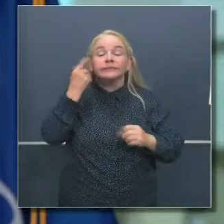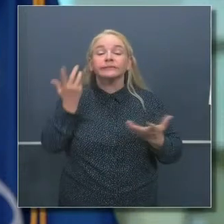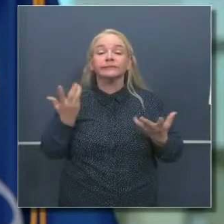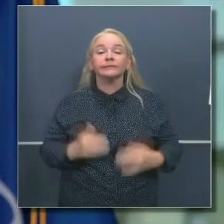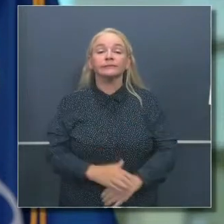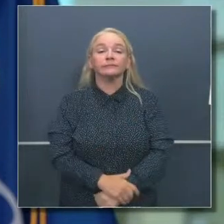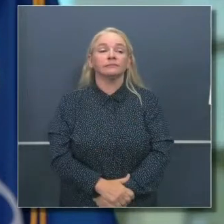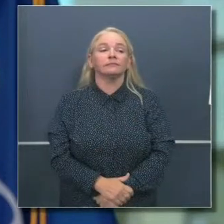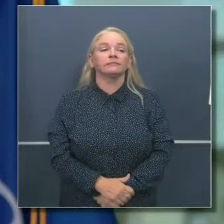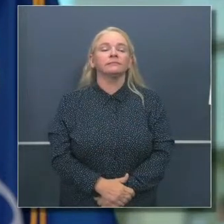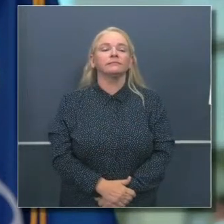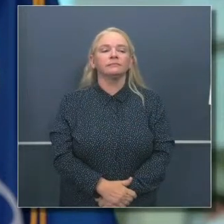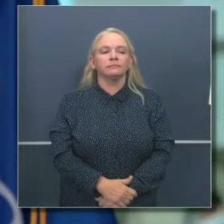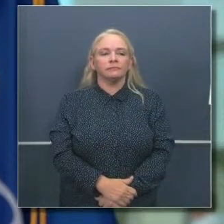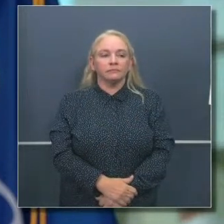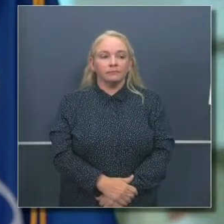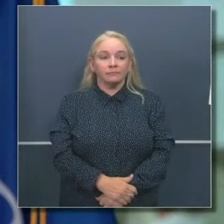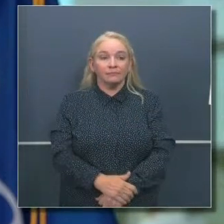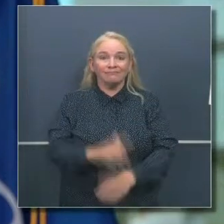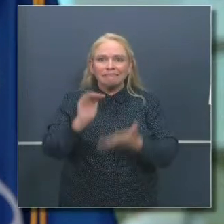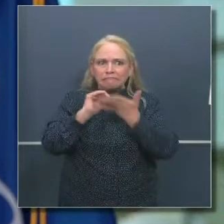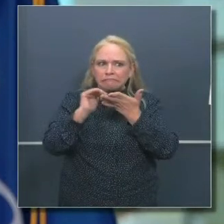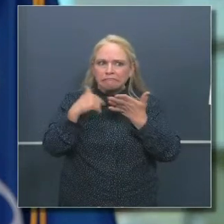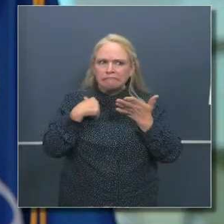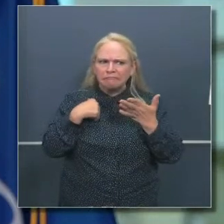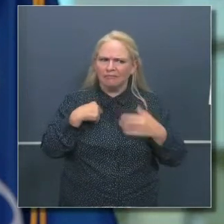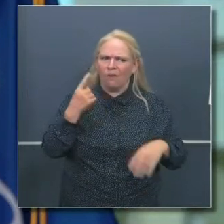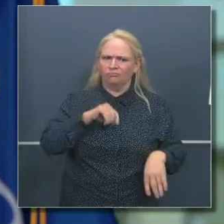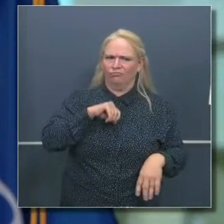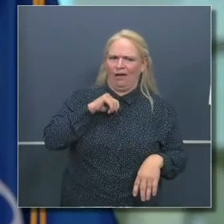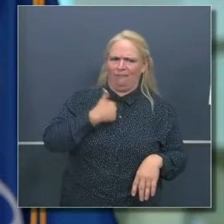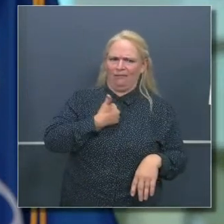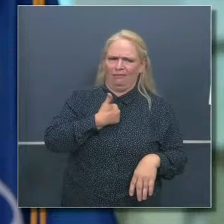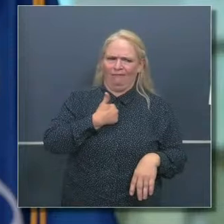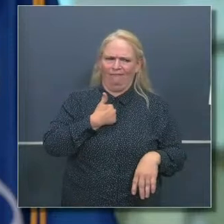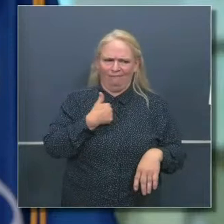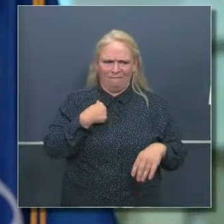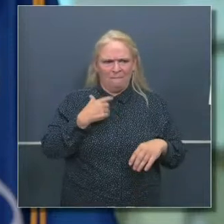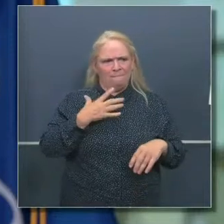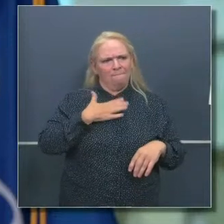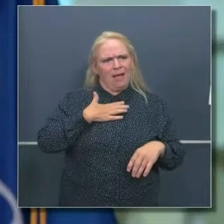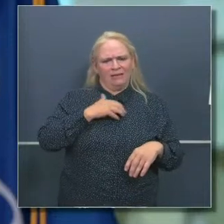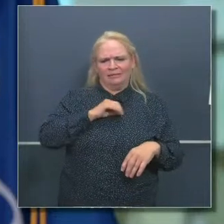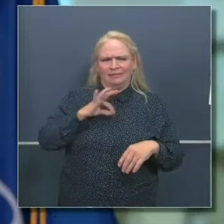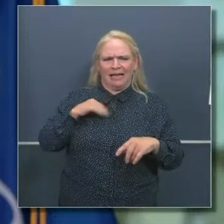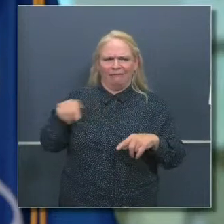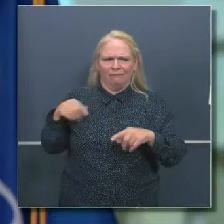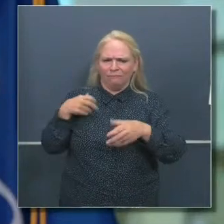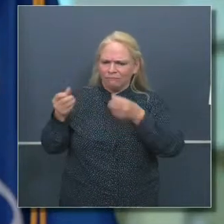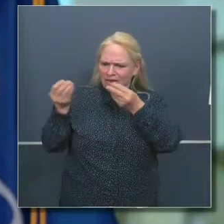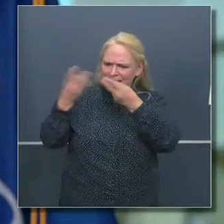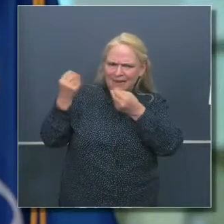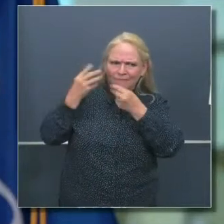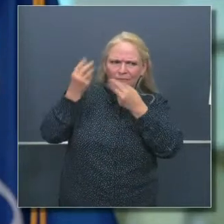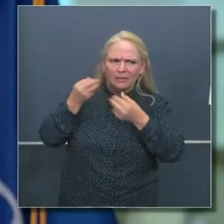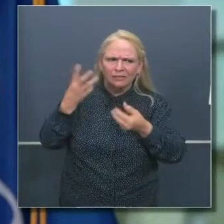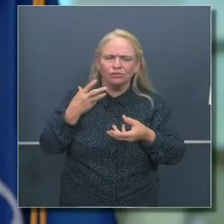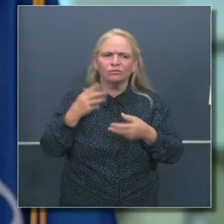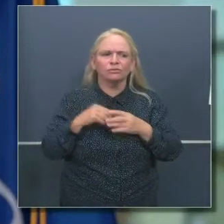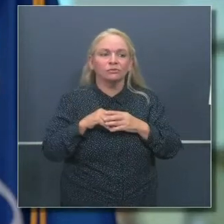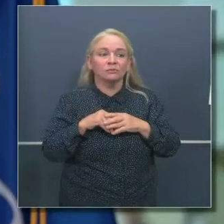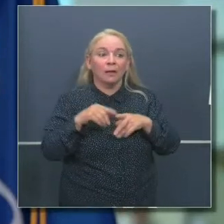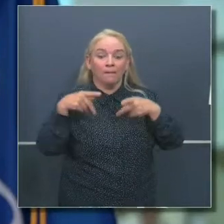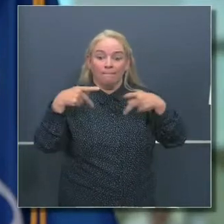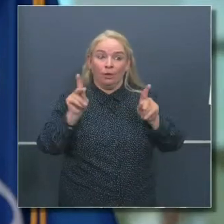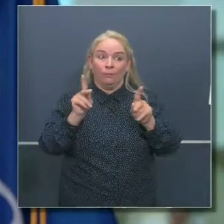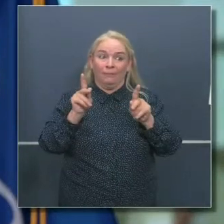Forgive me for not having that. I pride myself on having a lot of information, but not all the permits that have gone in front of